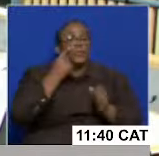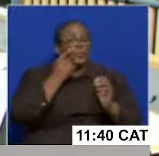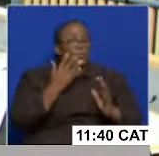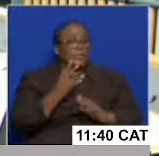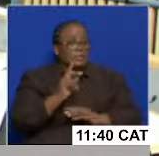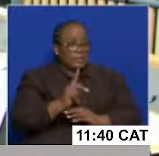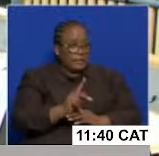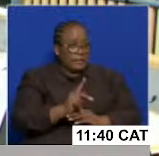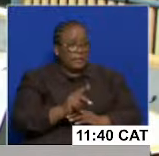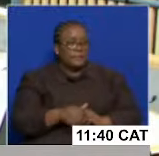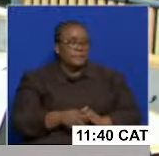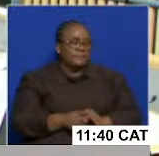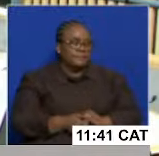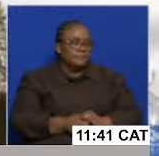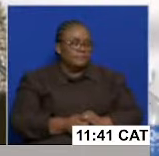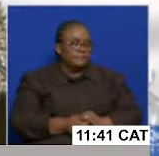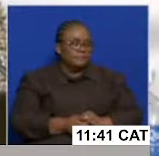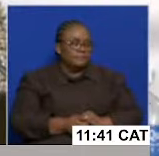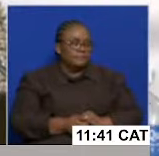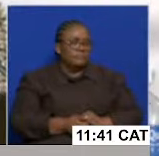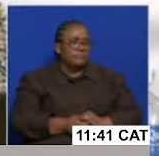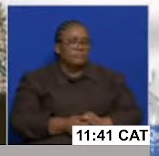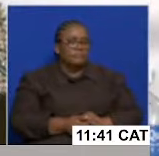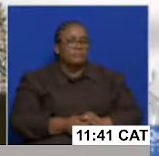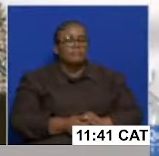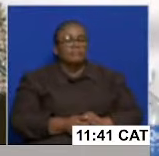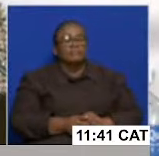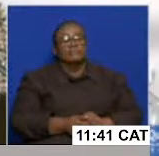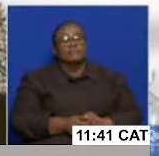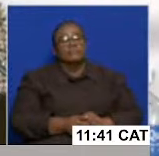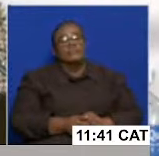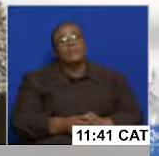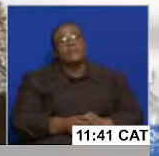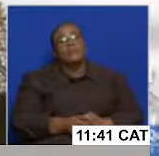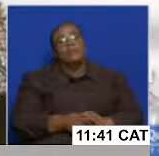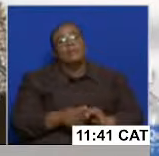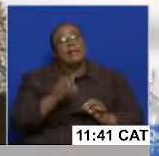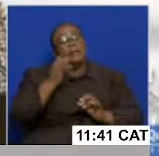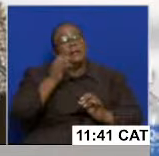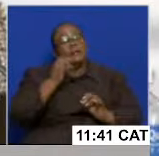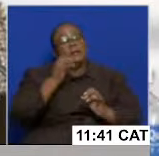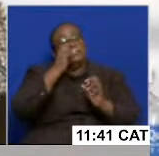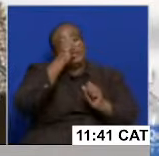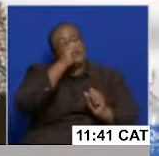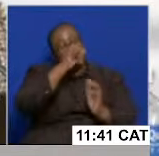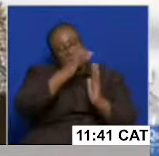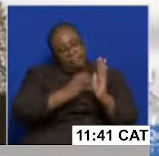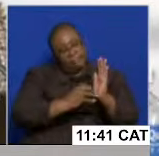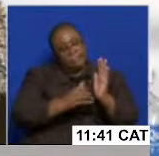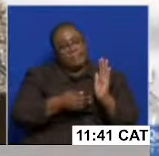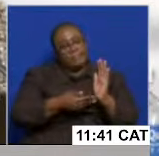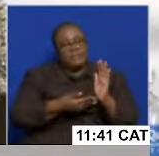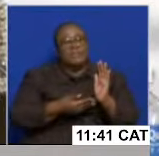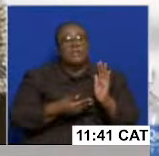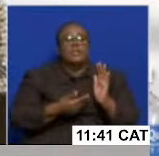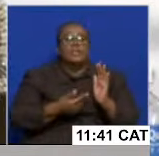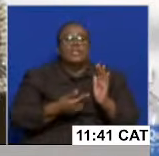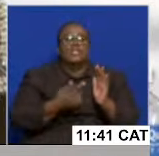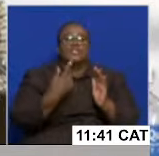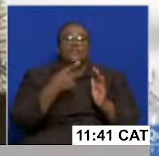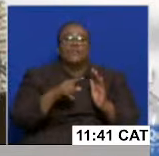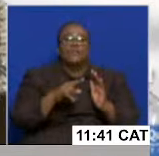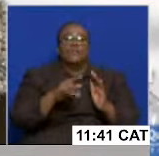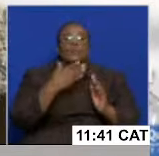as indicated, the statement you have in front of you is the supplementary witness statement of Mr. Mkhwanazi. He